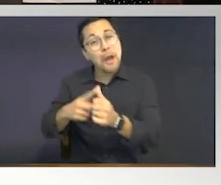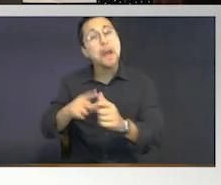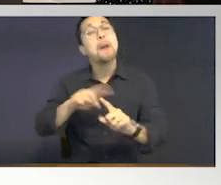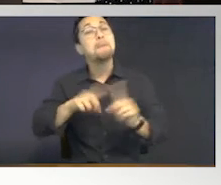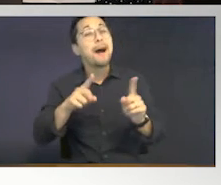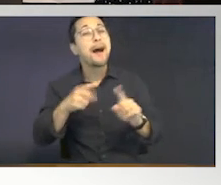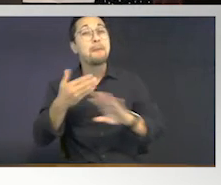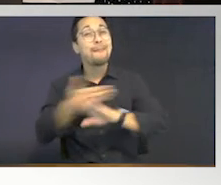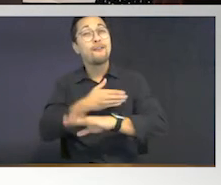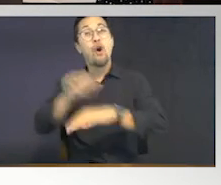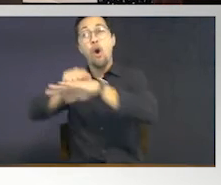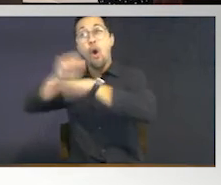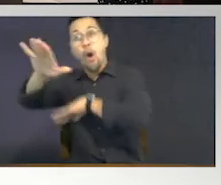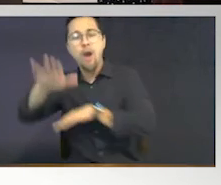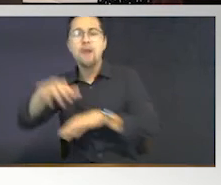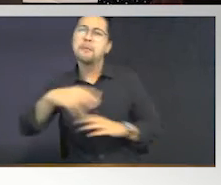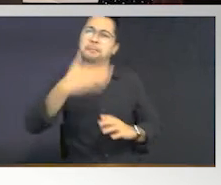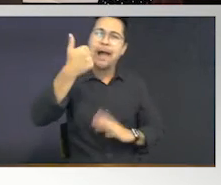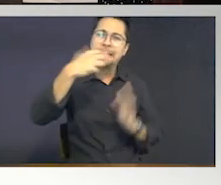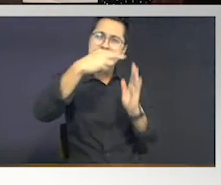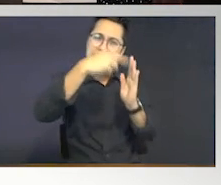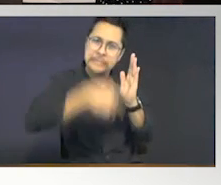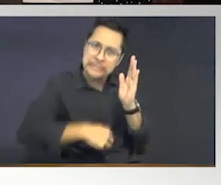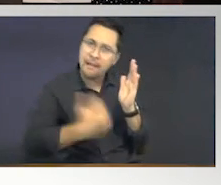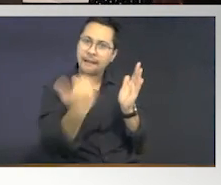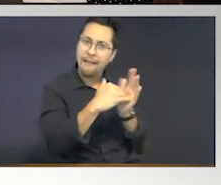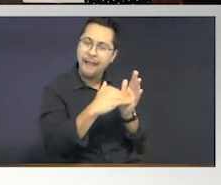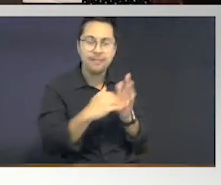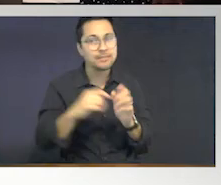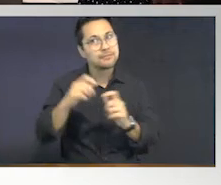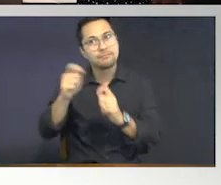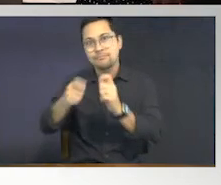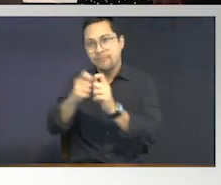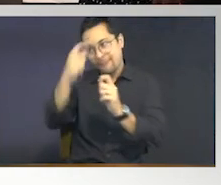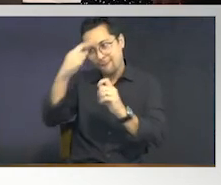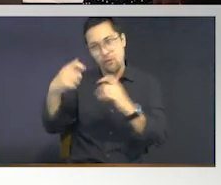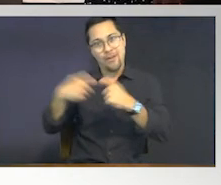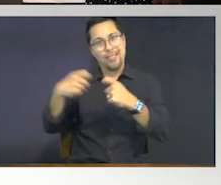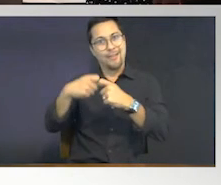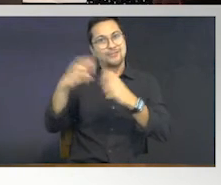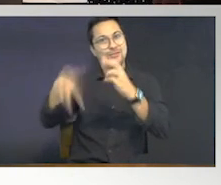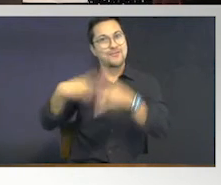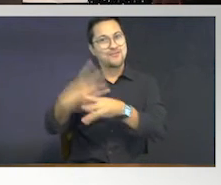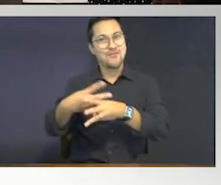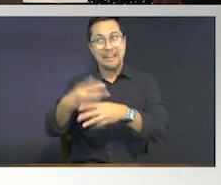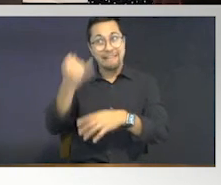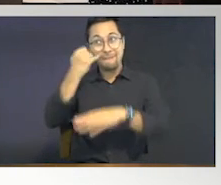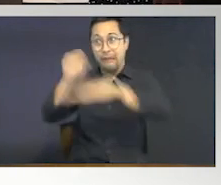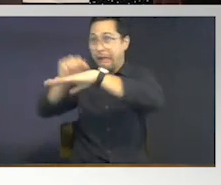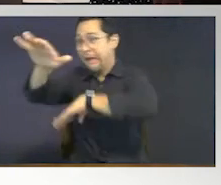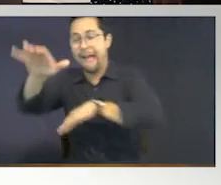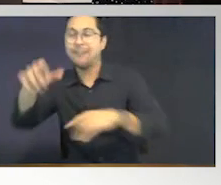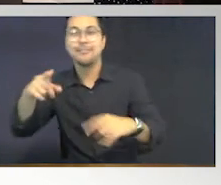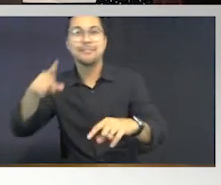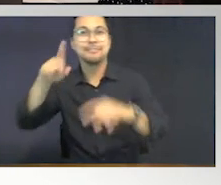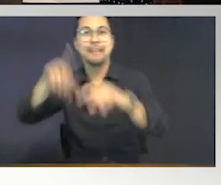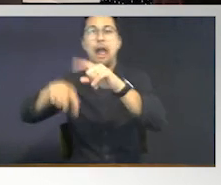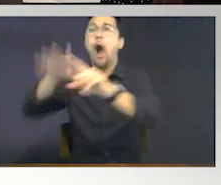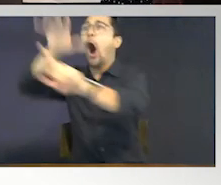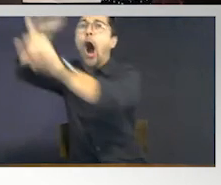them before you hit send, especially in the electronic world, because once you send it, it's hard to, it doesn't come back so quick.